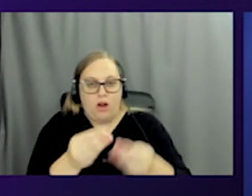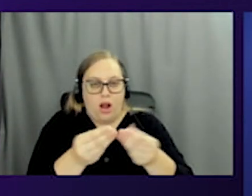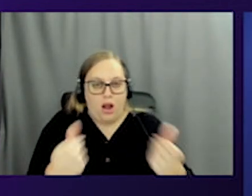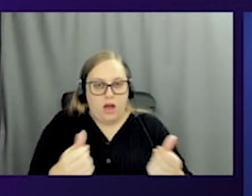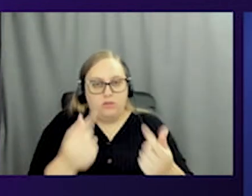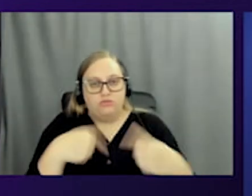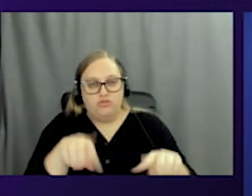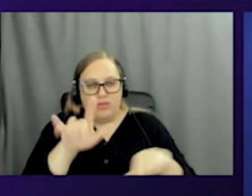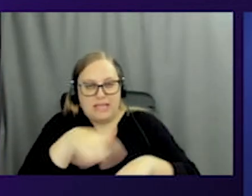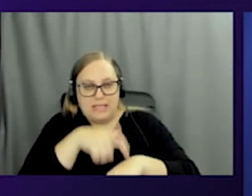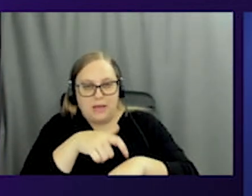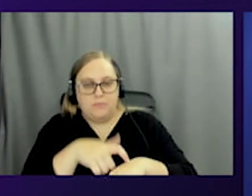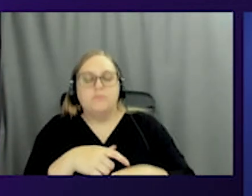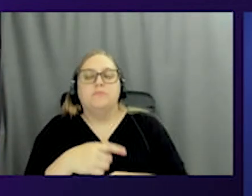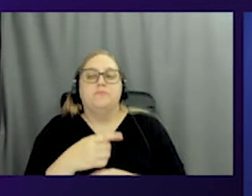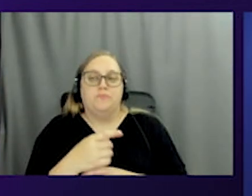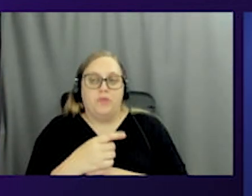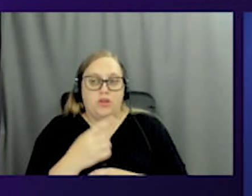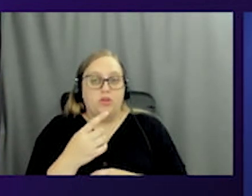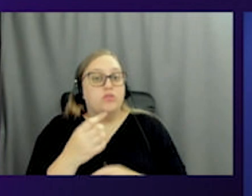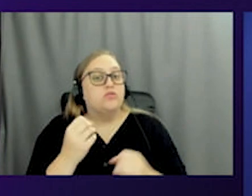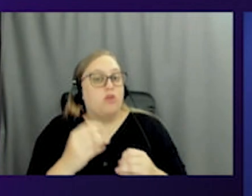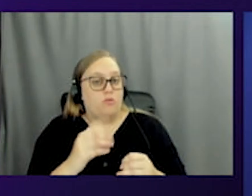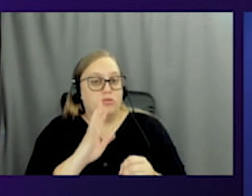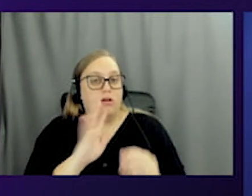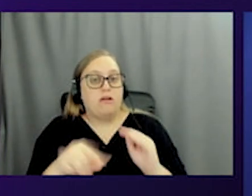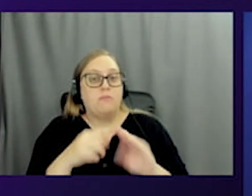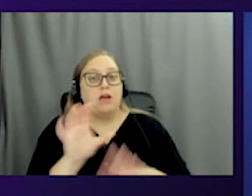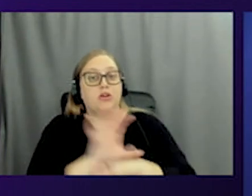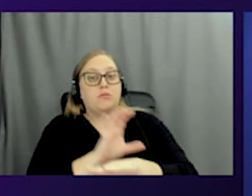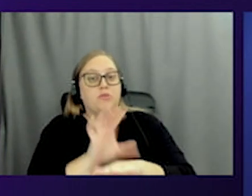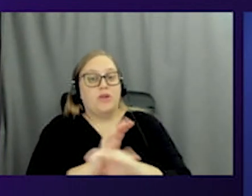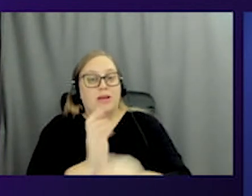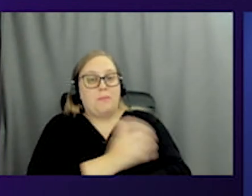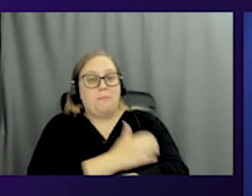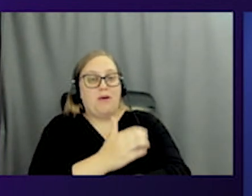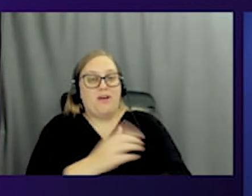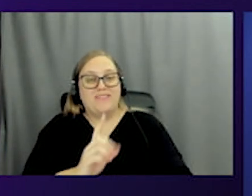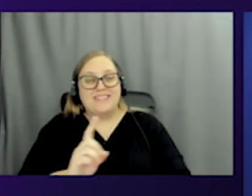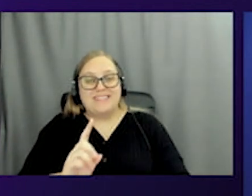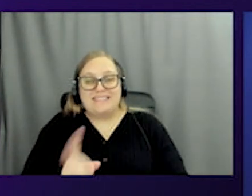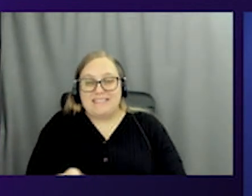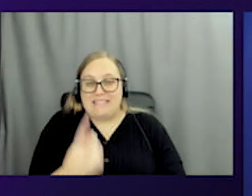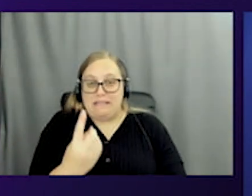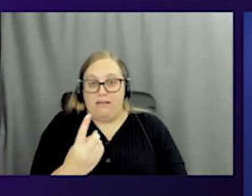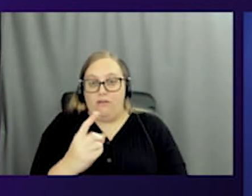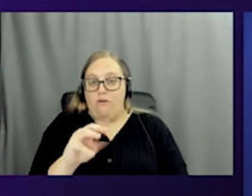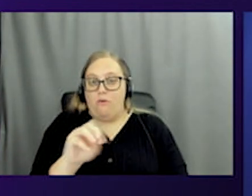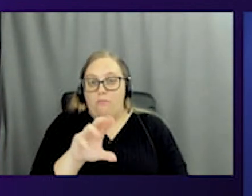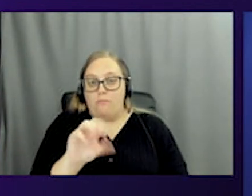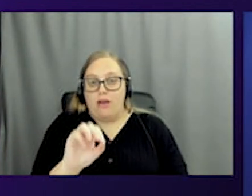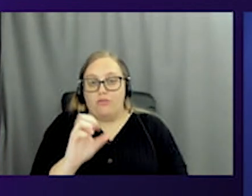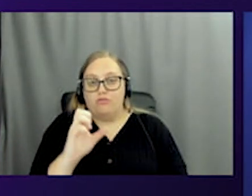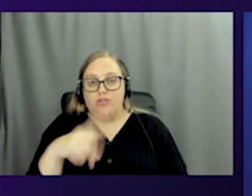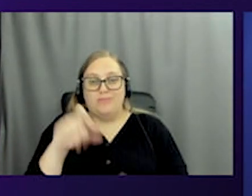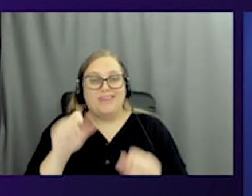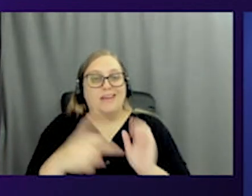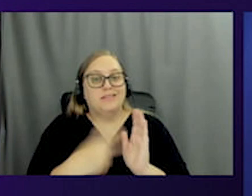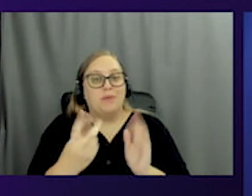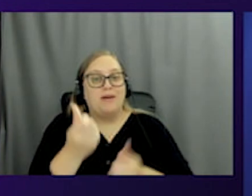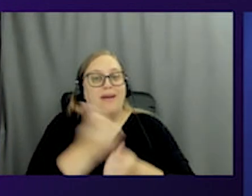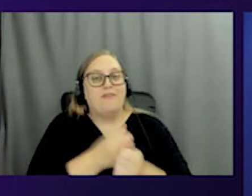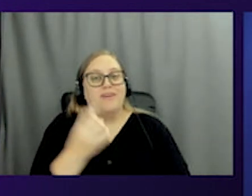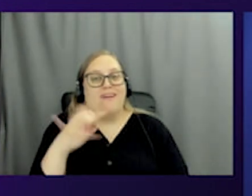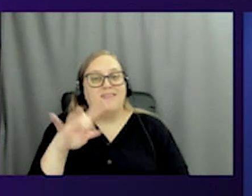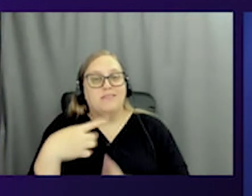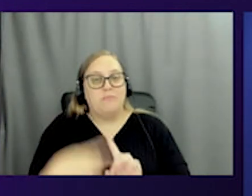we talk about the computing power on a single microchip can double every 18 months. But that trend